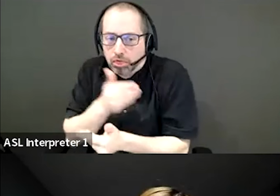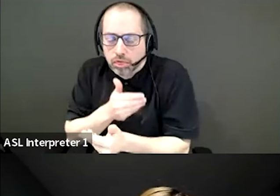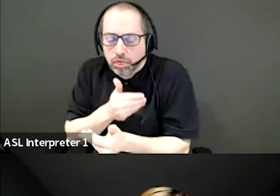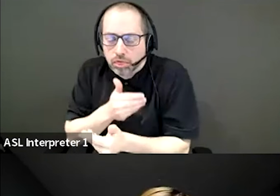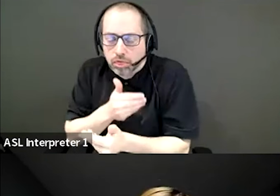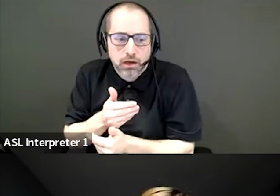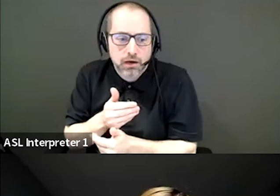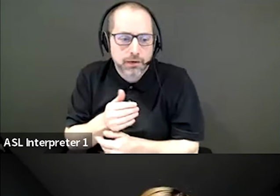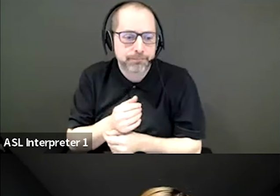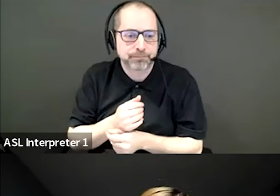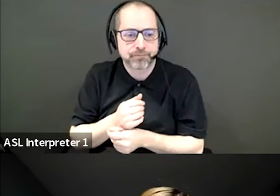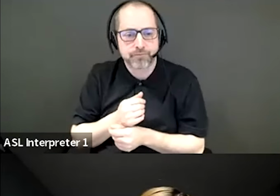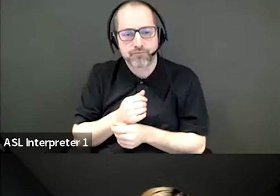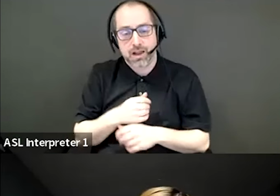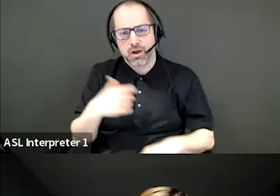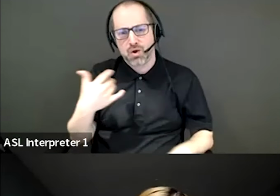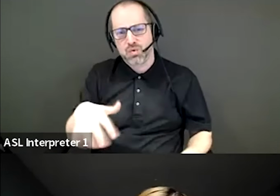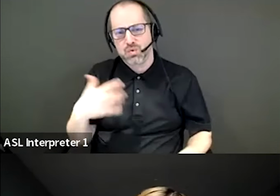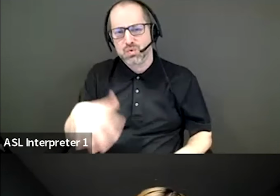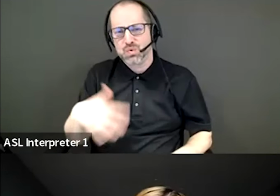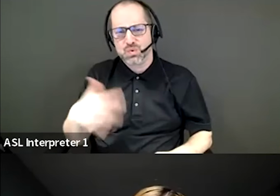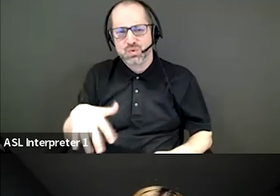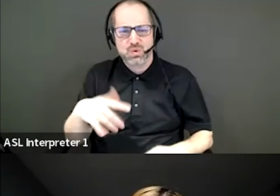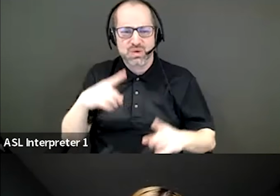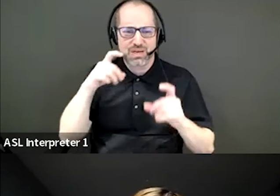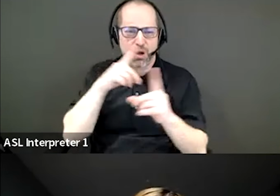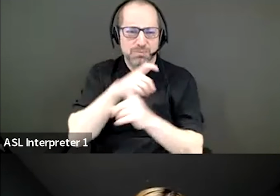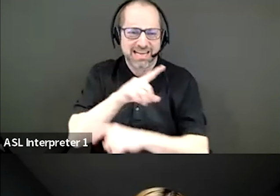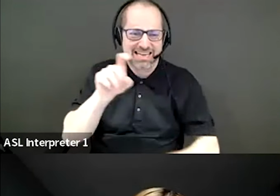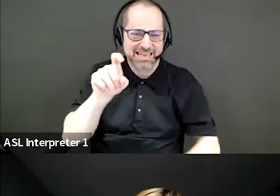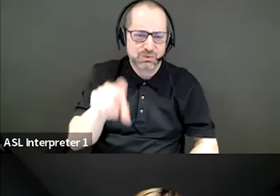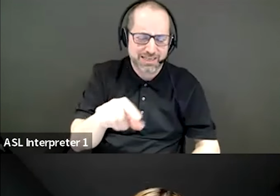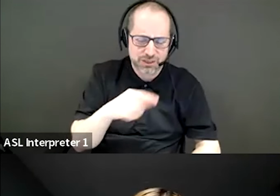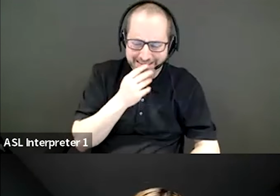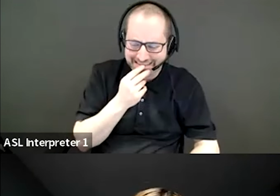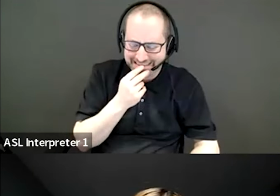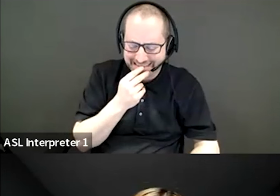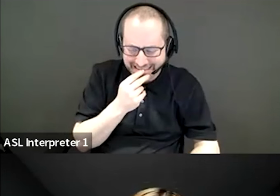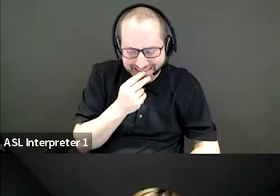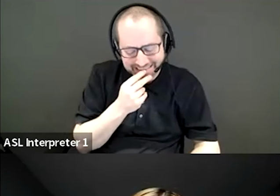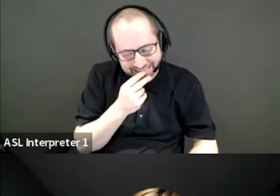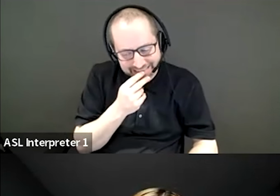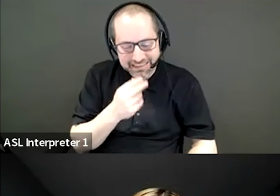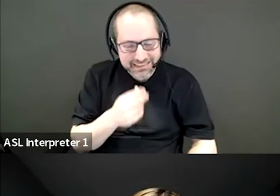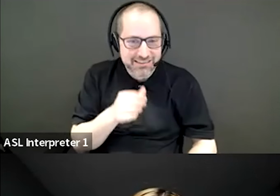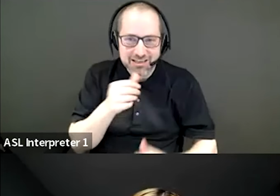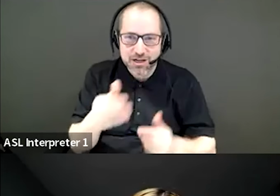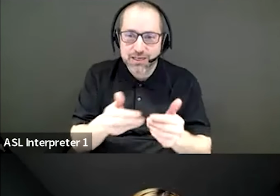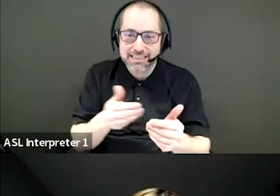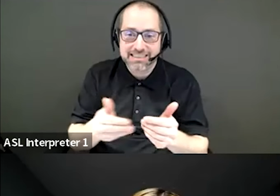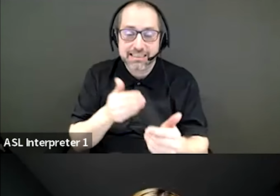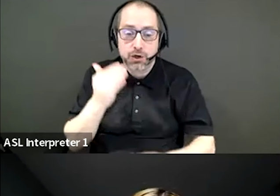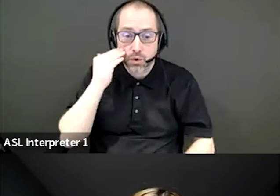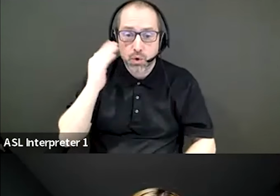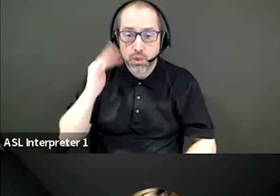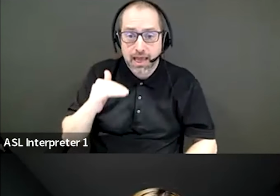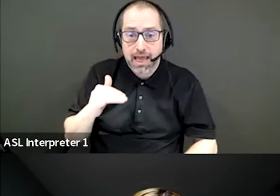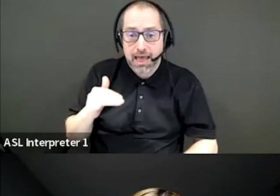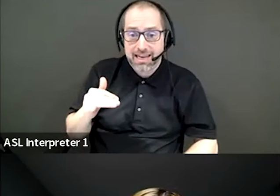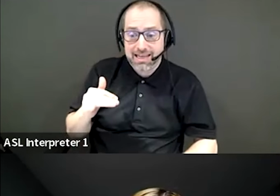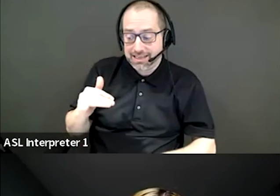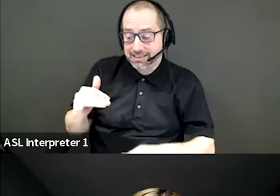Just a casual question, Linda, just a casual question on a Tuesday. So I think something to know is that we know that less than 10% of survivors